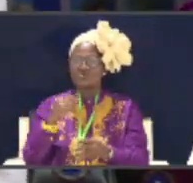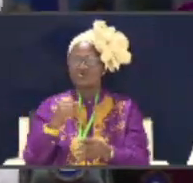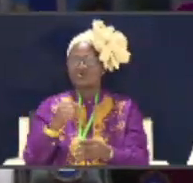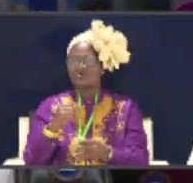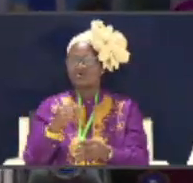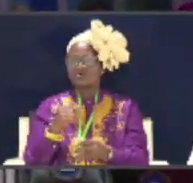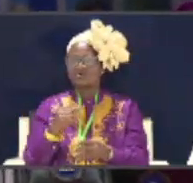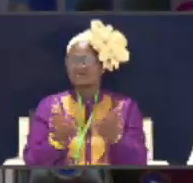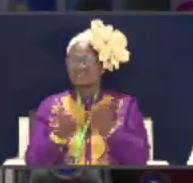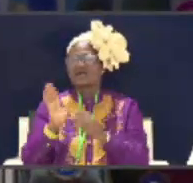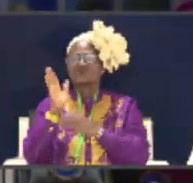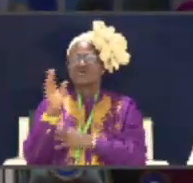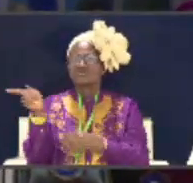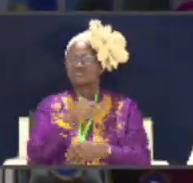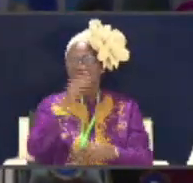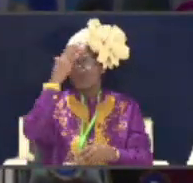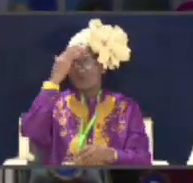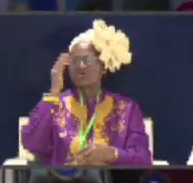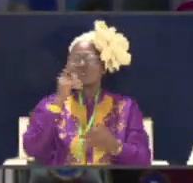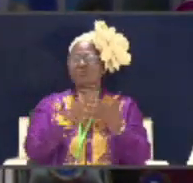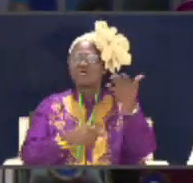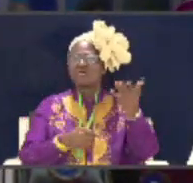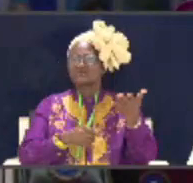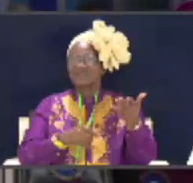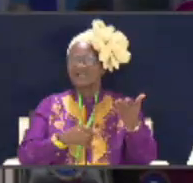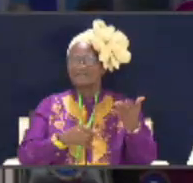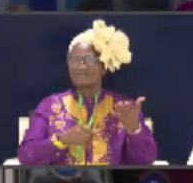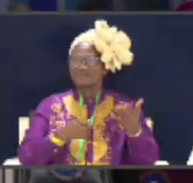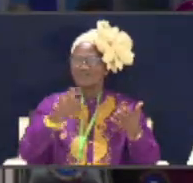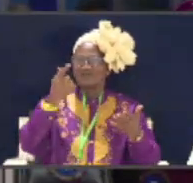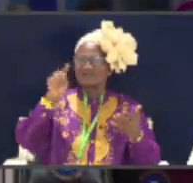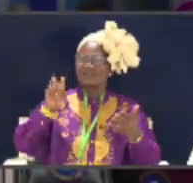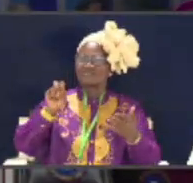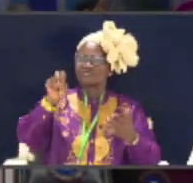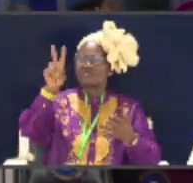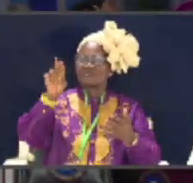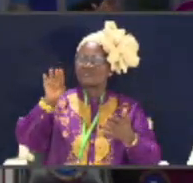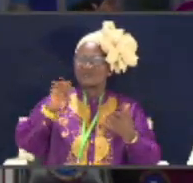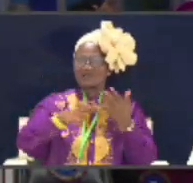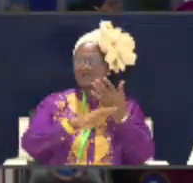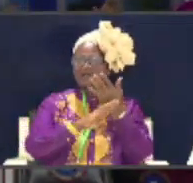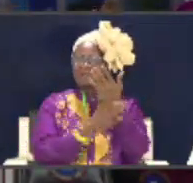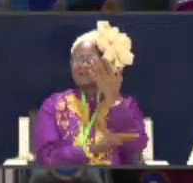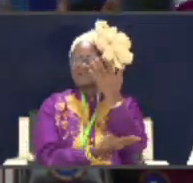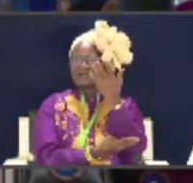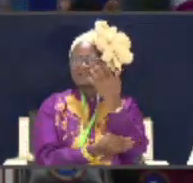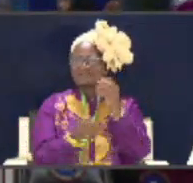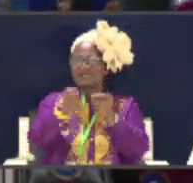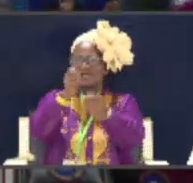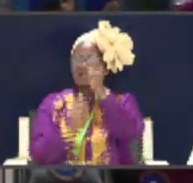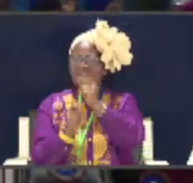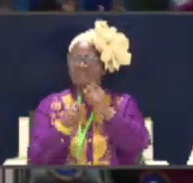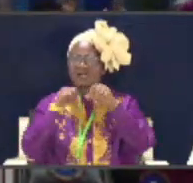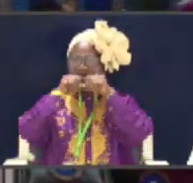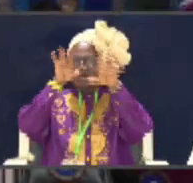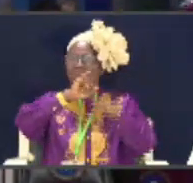And you know what? The 12 basket extra blessing of